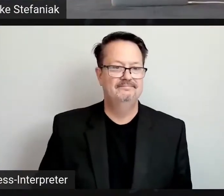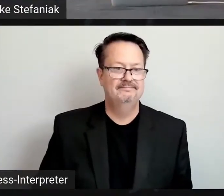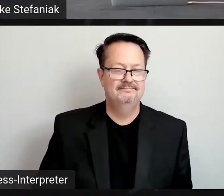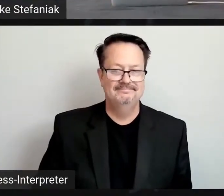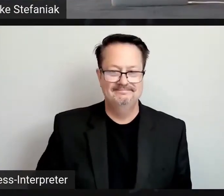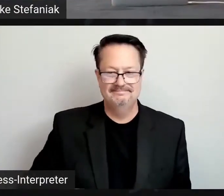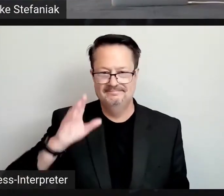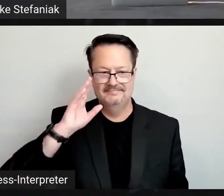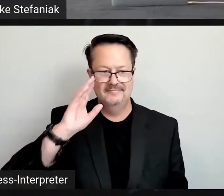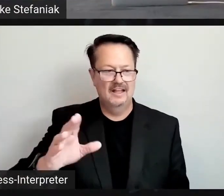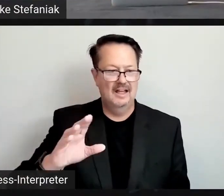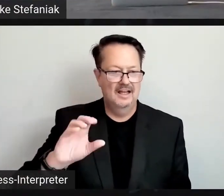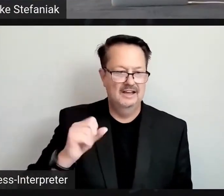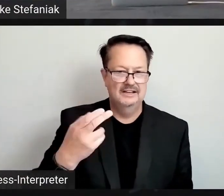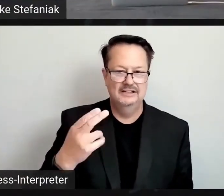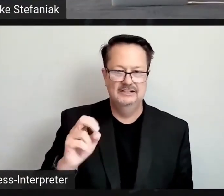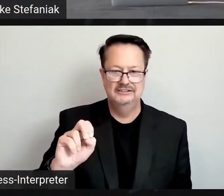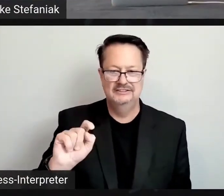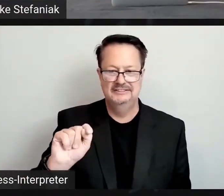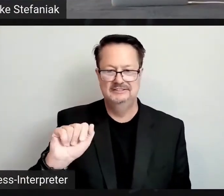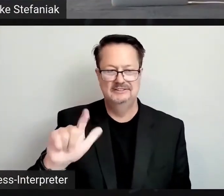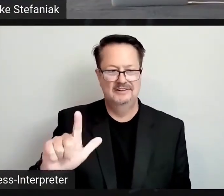Hi, Sheetal.